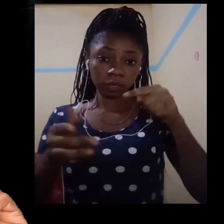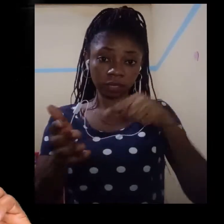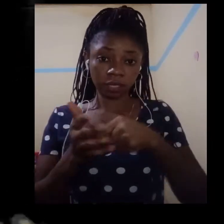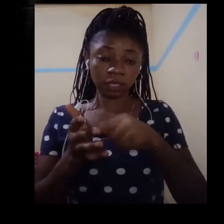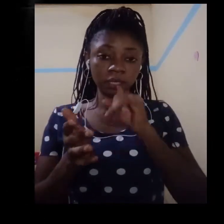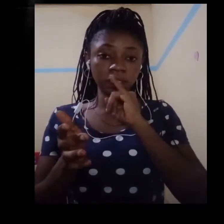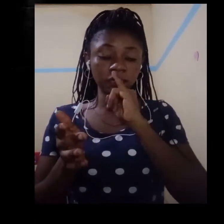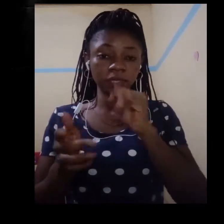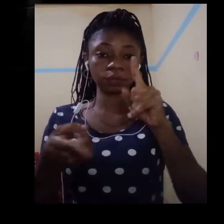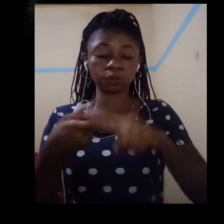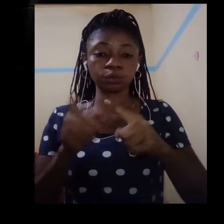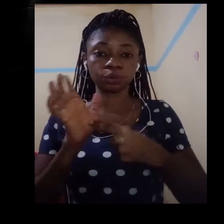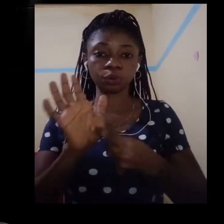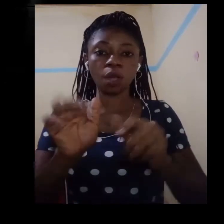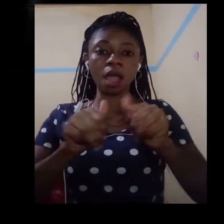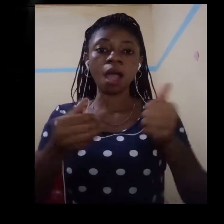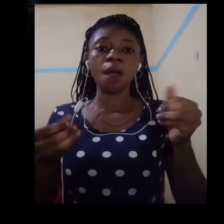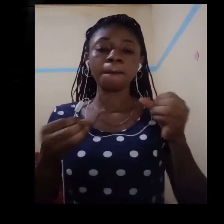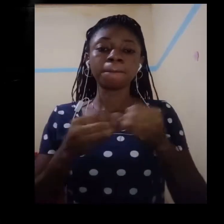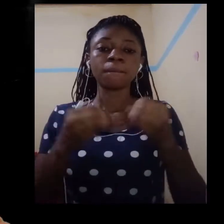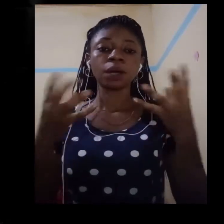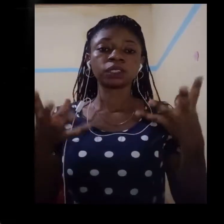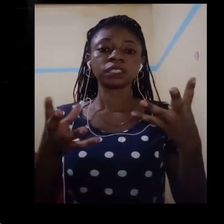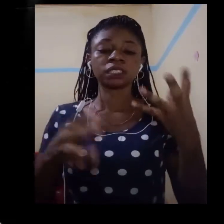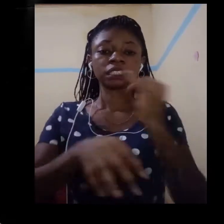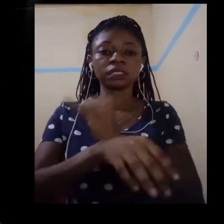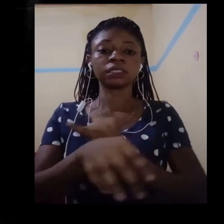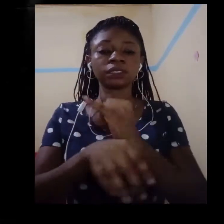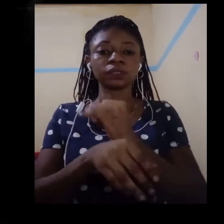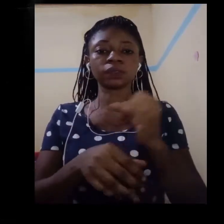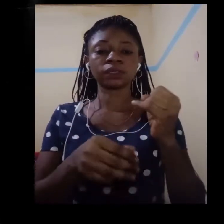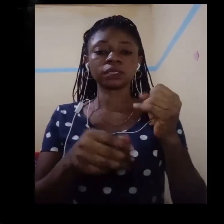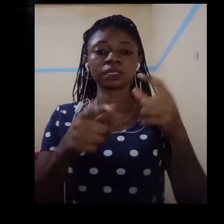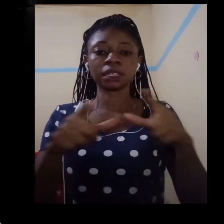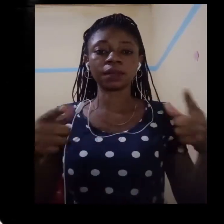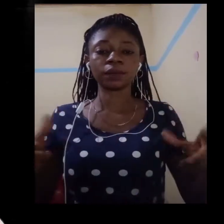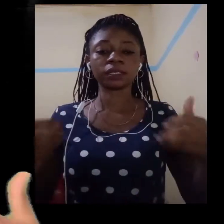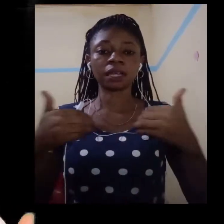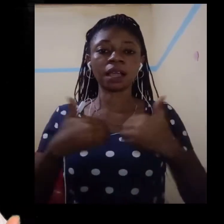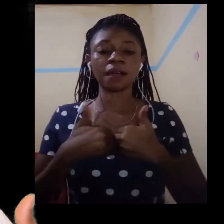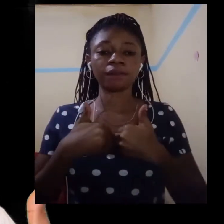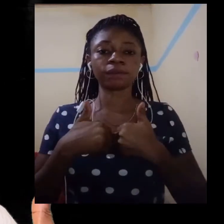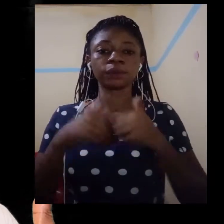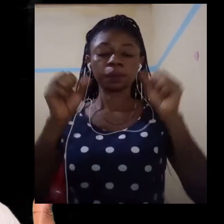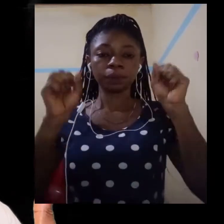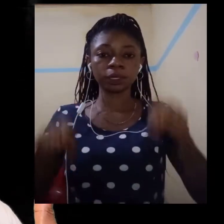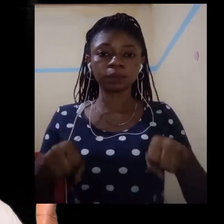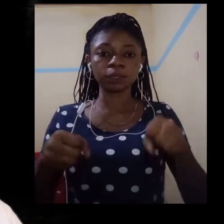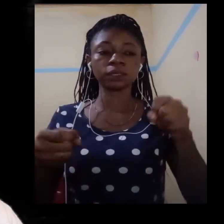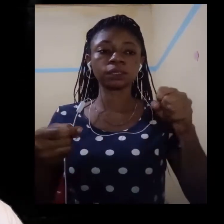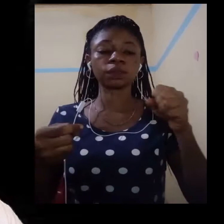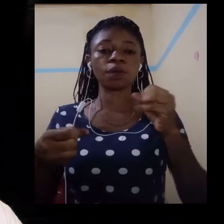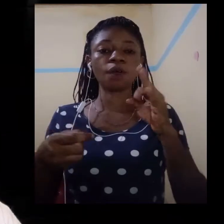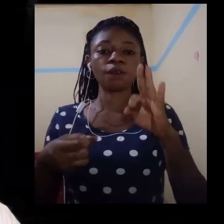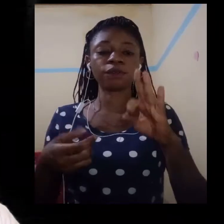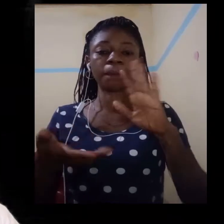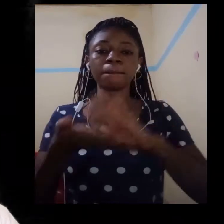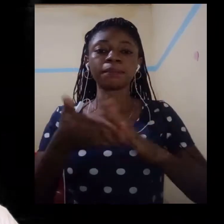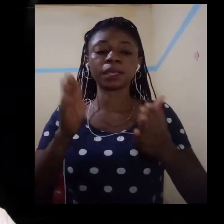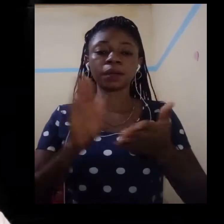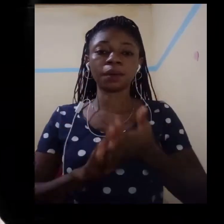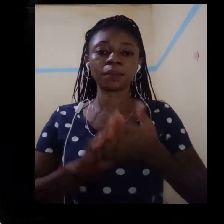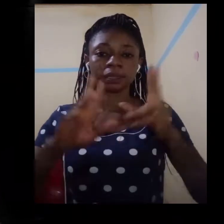the Indigenous Sign Languages have the capacity of being